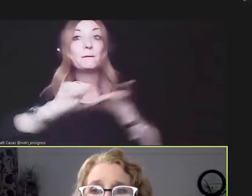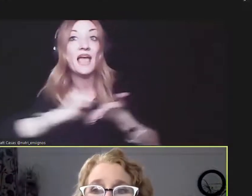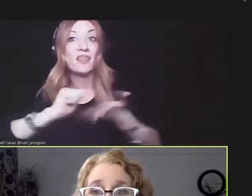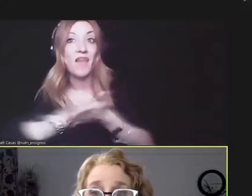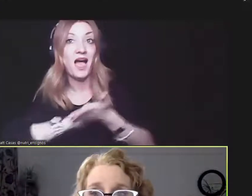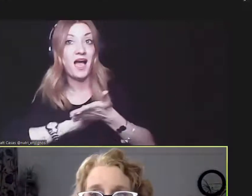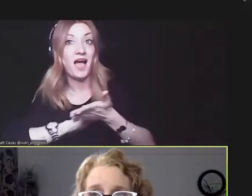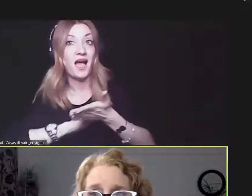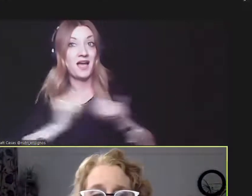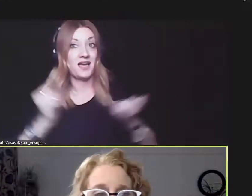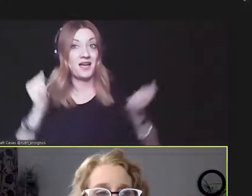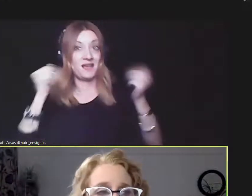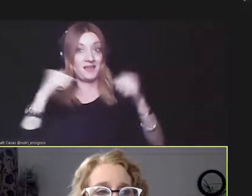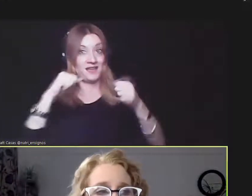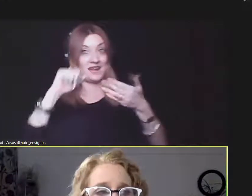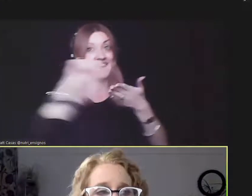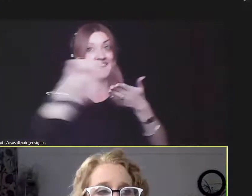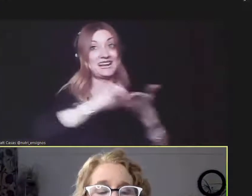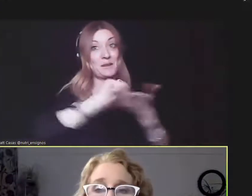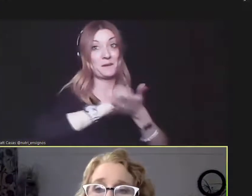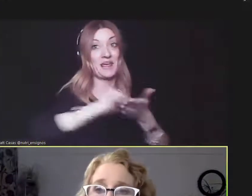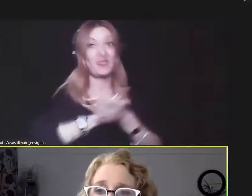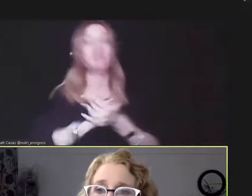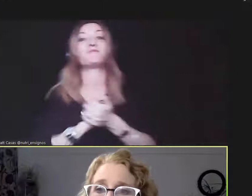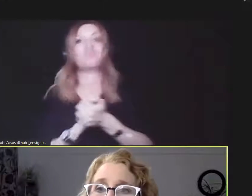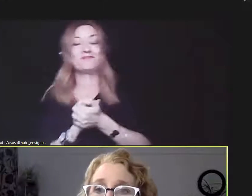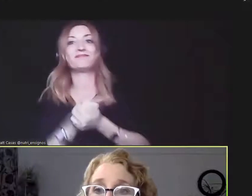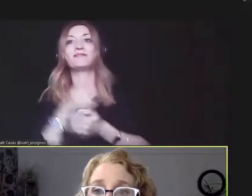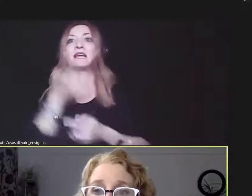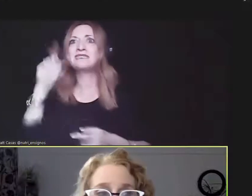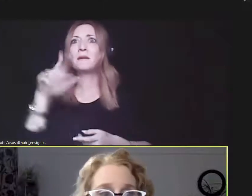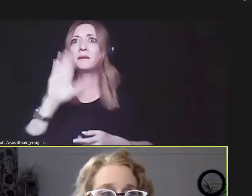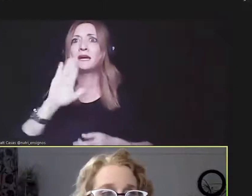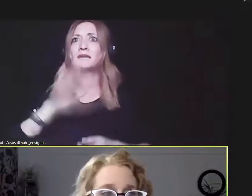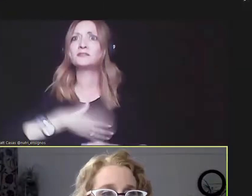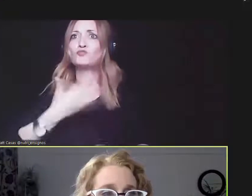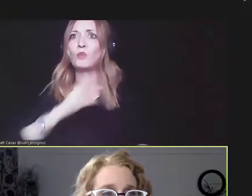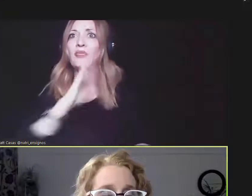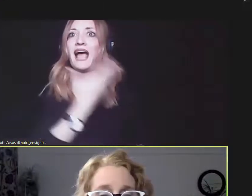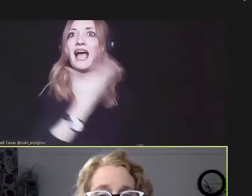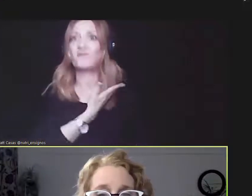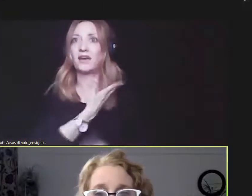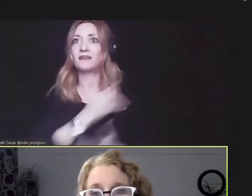700 infants aged 3 to 4 months old.